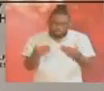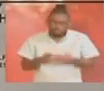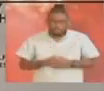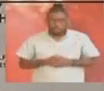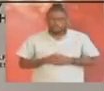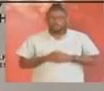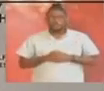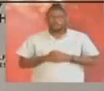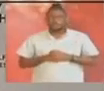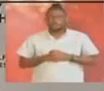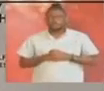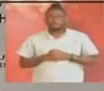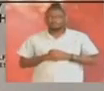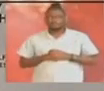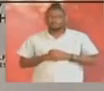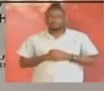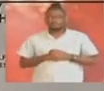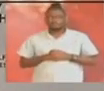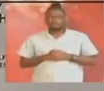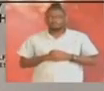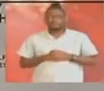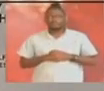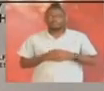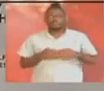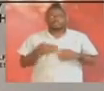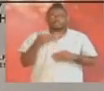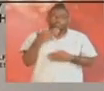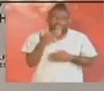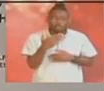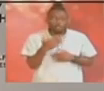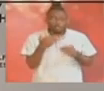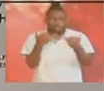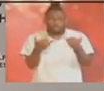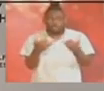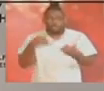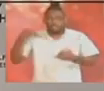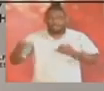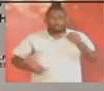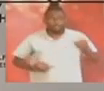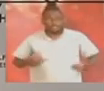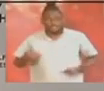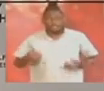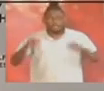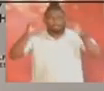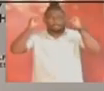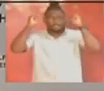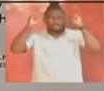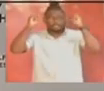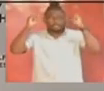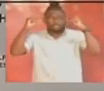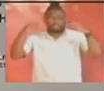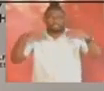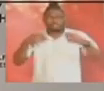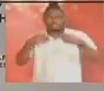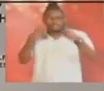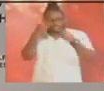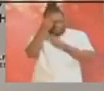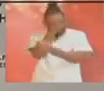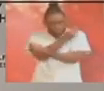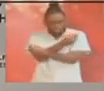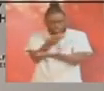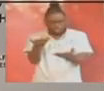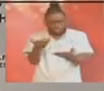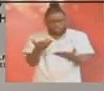Thank you very much, Dr. Trotman. I now invite the Honorable Minister of Health to address you. Honorable